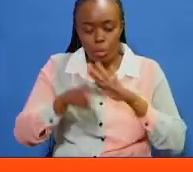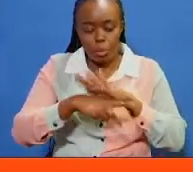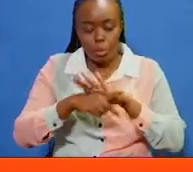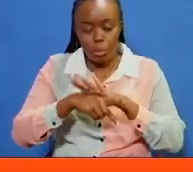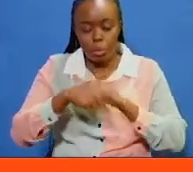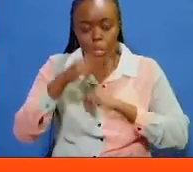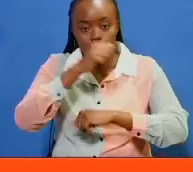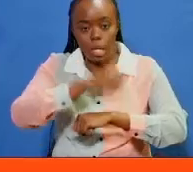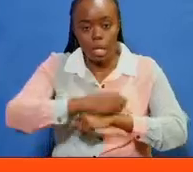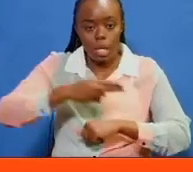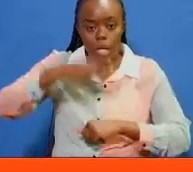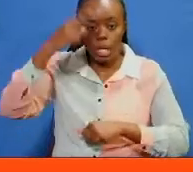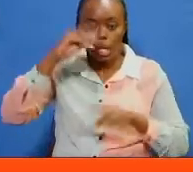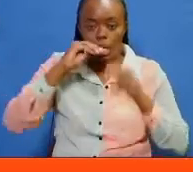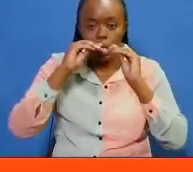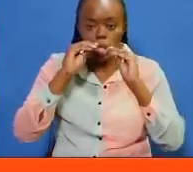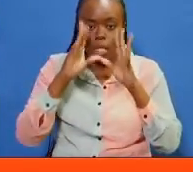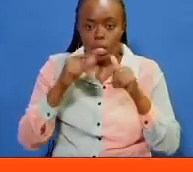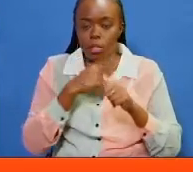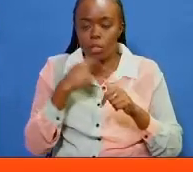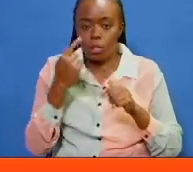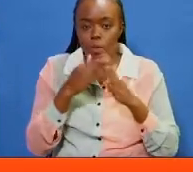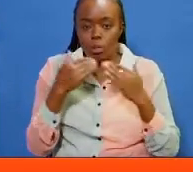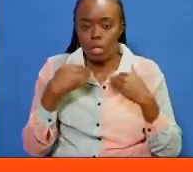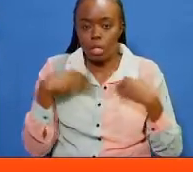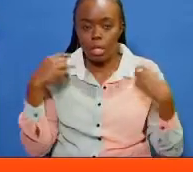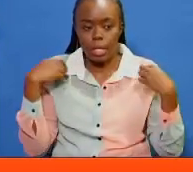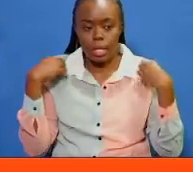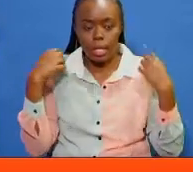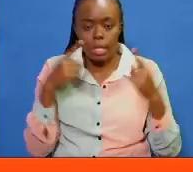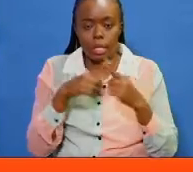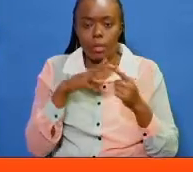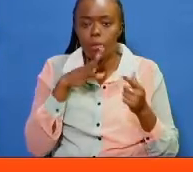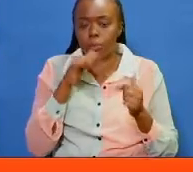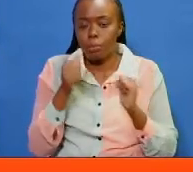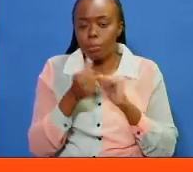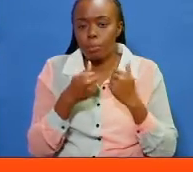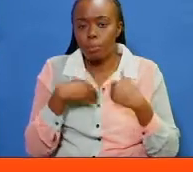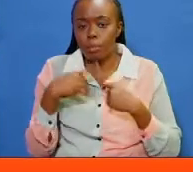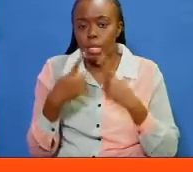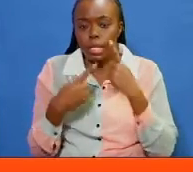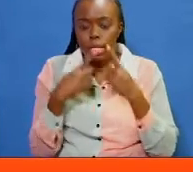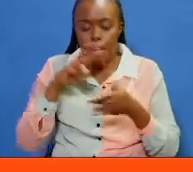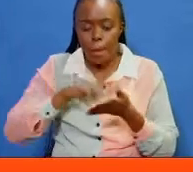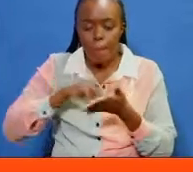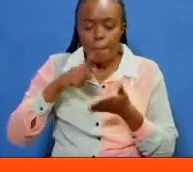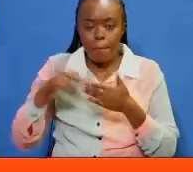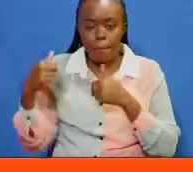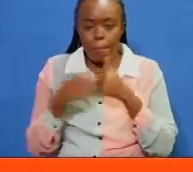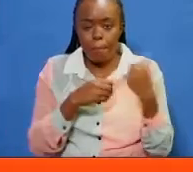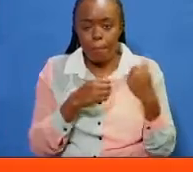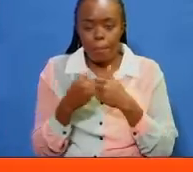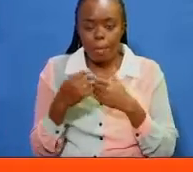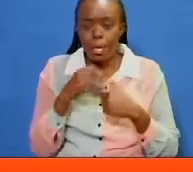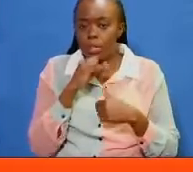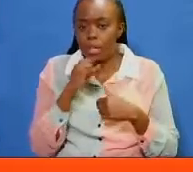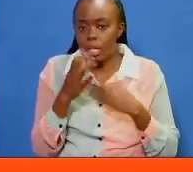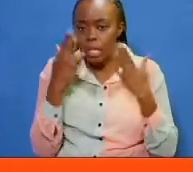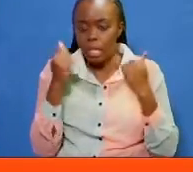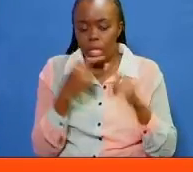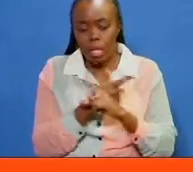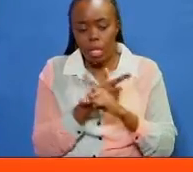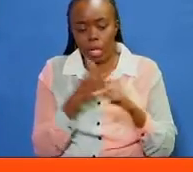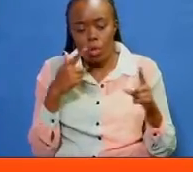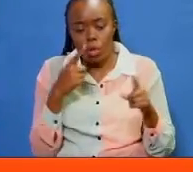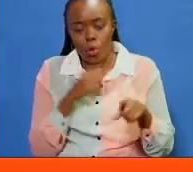head teacher Kiprono Kesgoi, who had volunteered to be vaccinated, said the main challenge they were facing is long